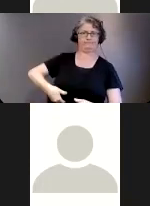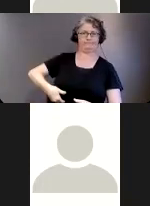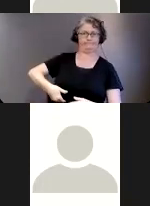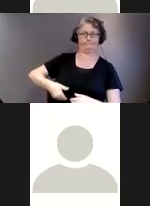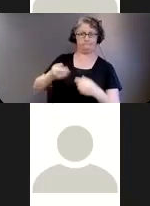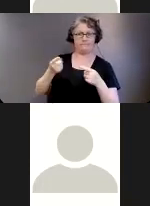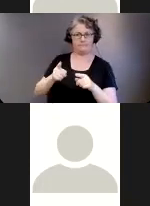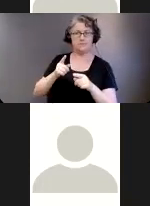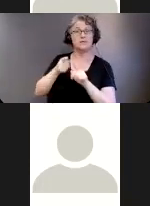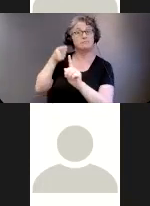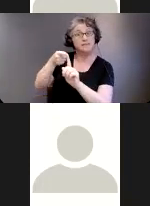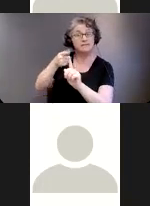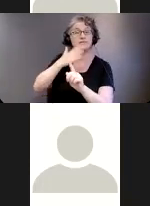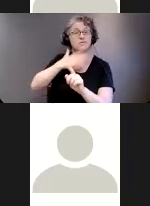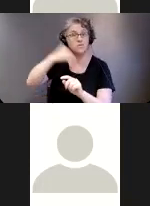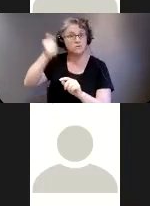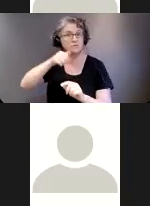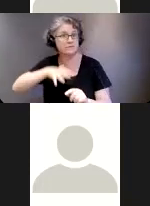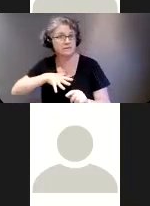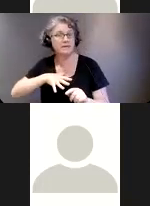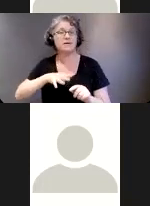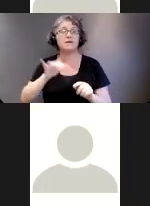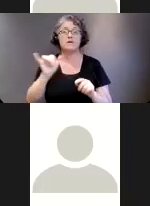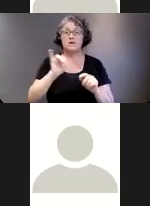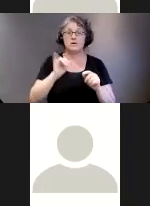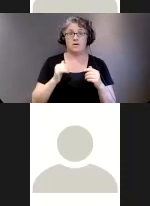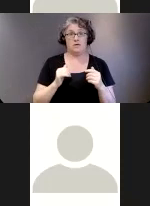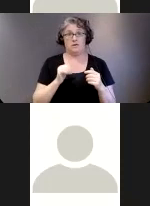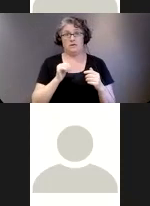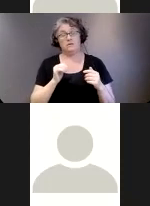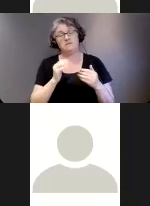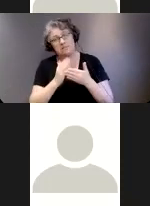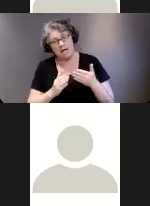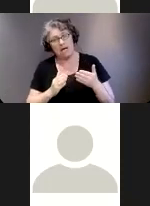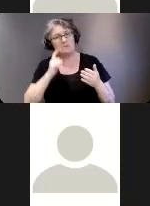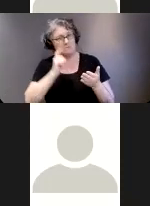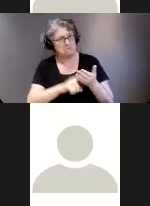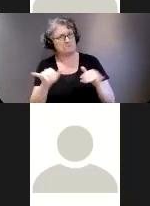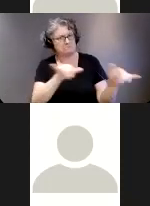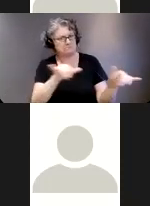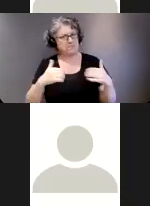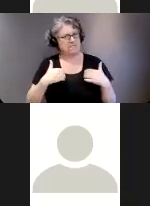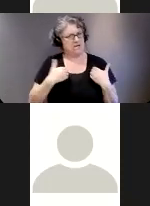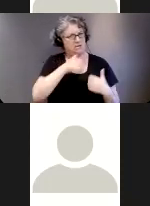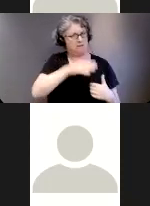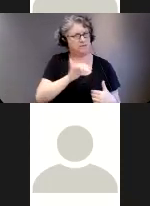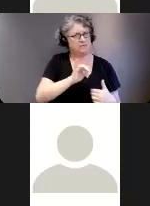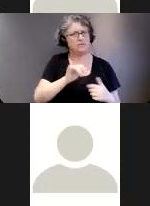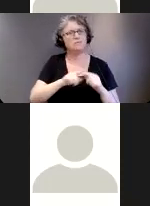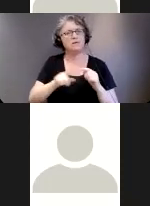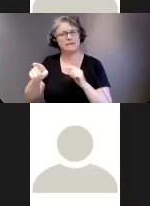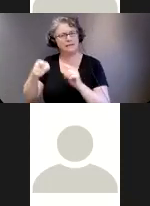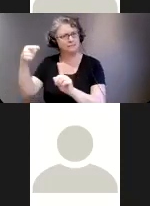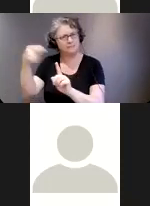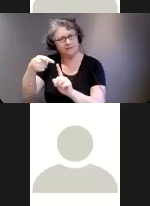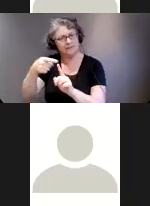These are warning signs that you also might see in younger counterparts. However, they're ones that we want to pay specific